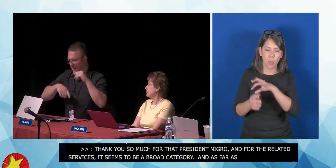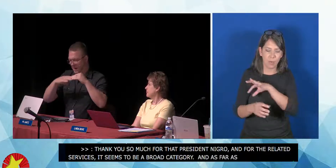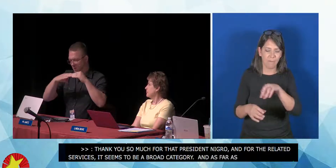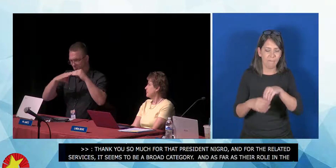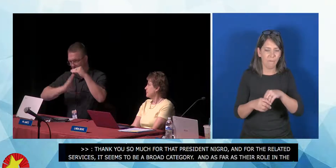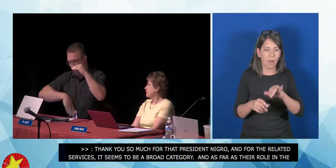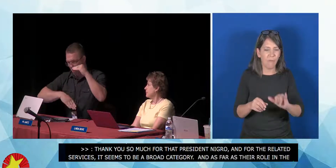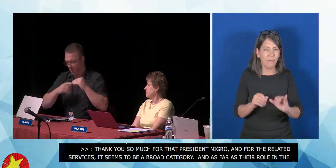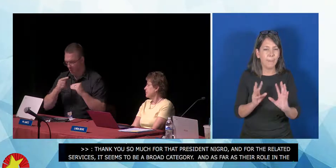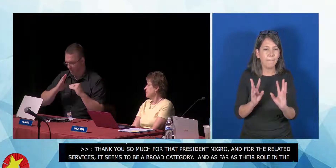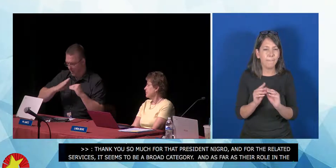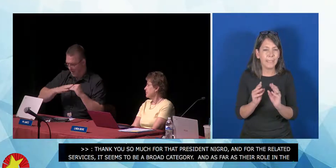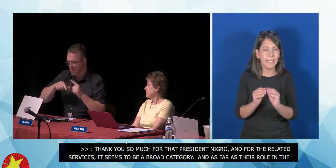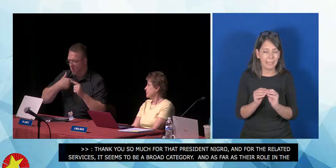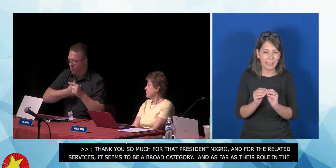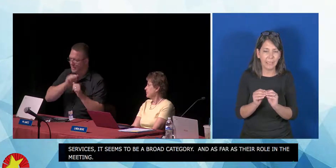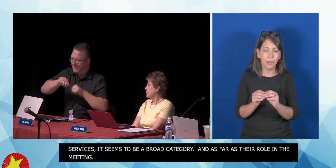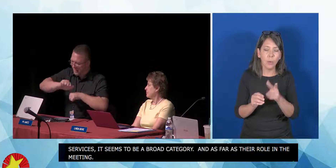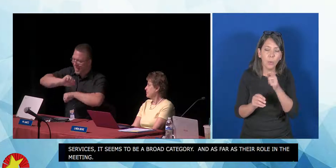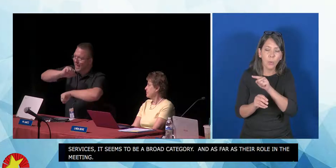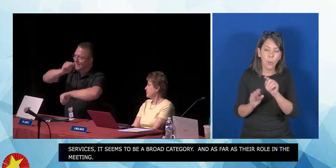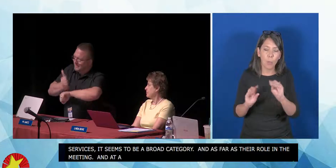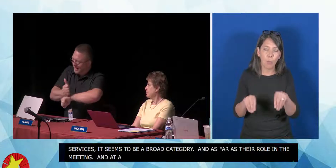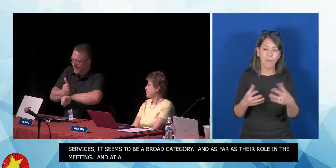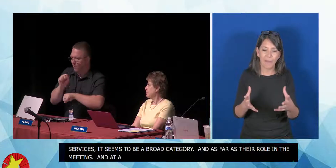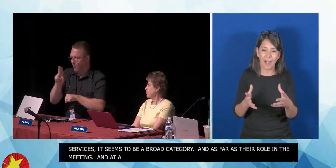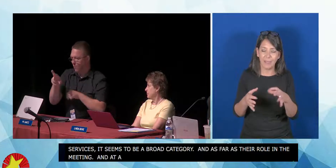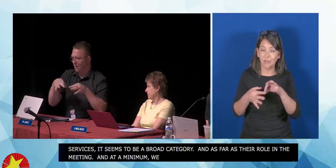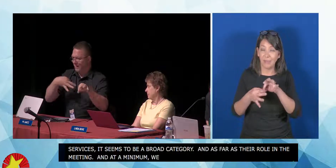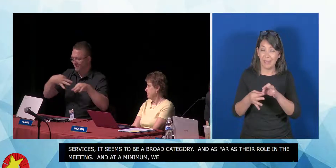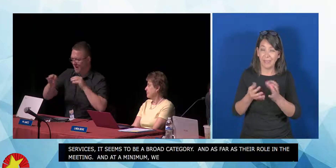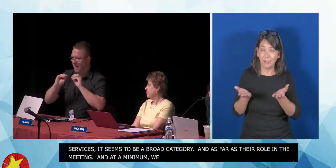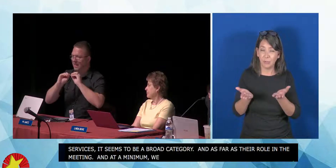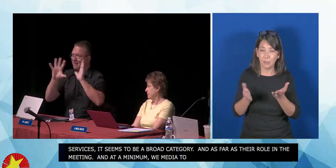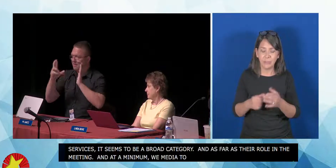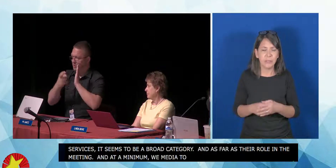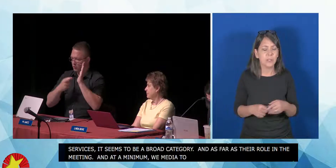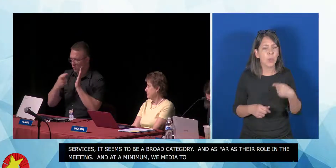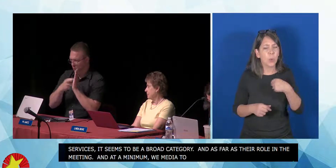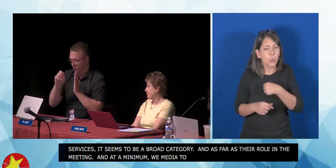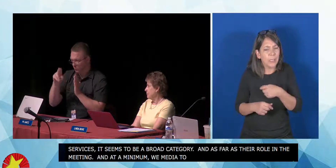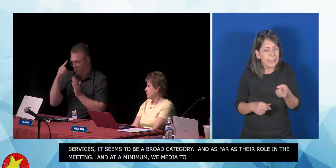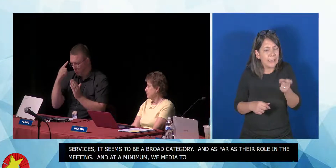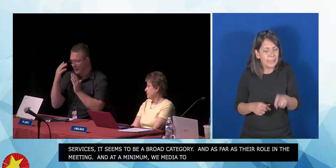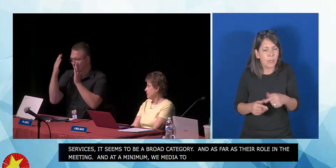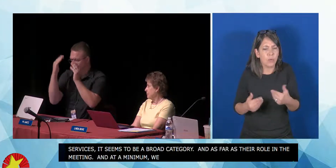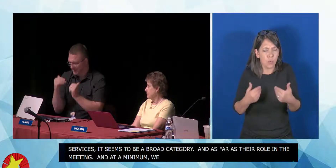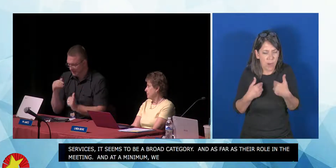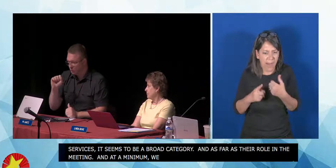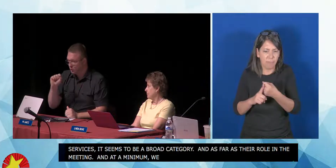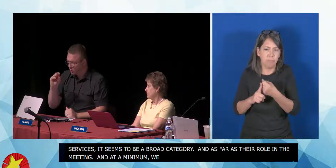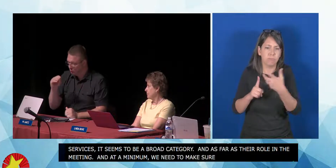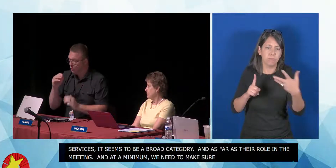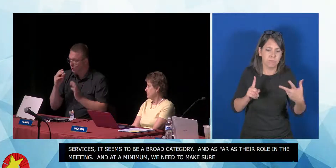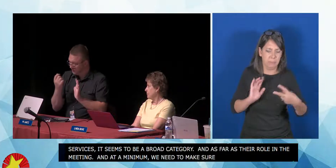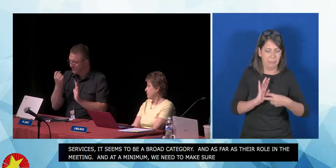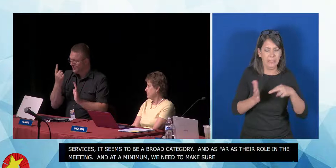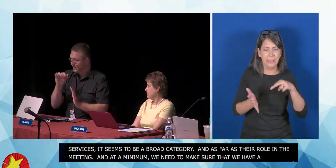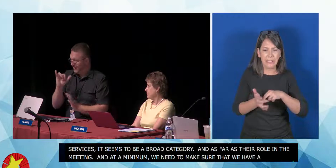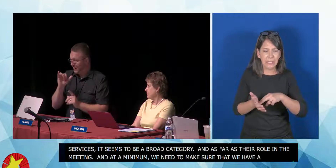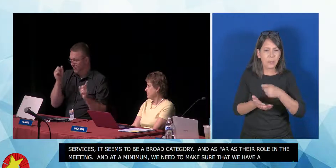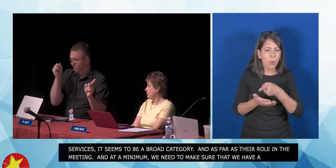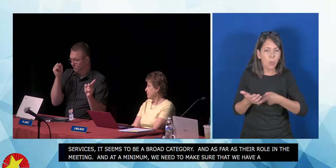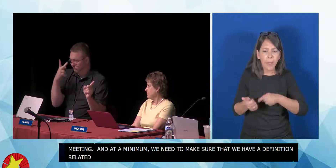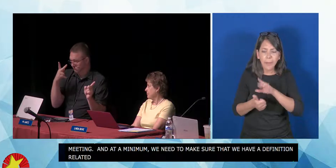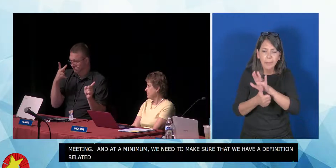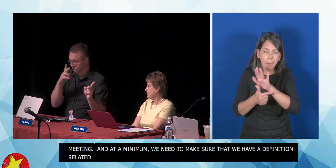And at a minimum, we need to make sure that we have a definition in place to clarify the roles and